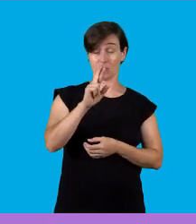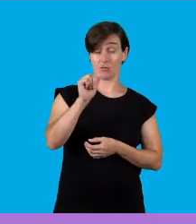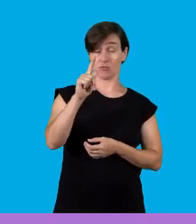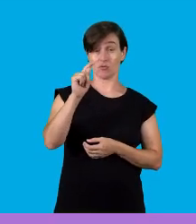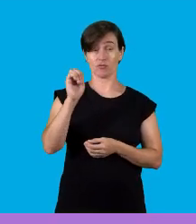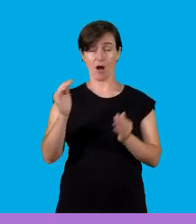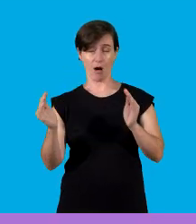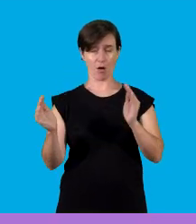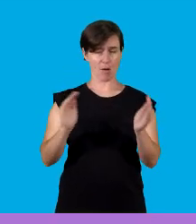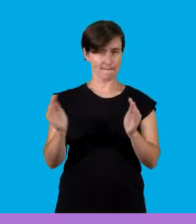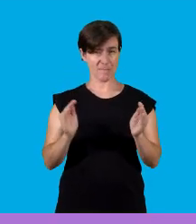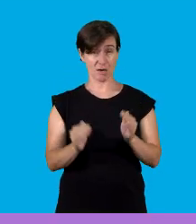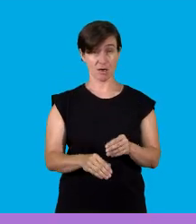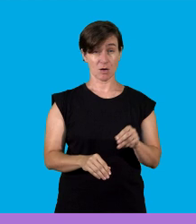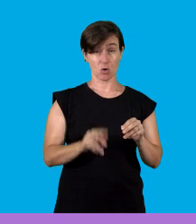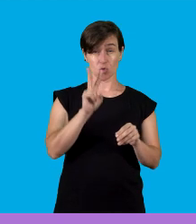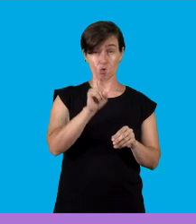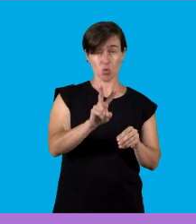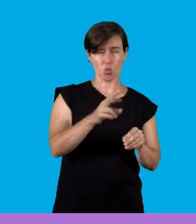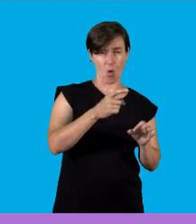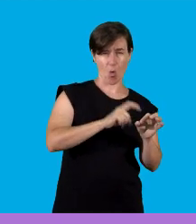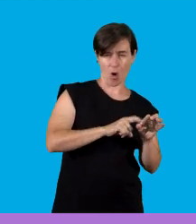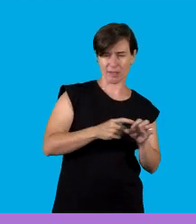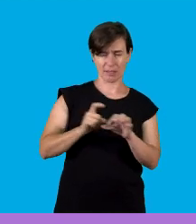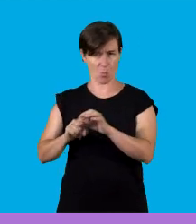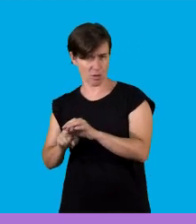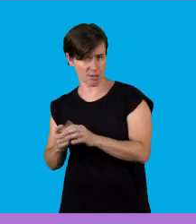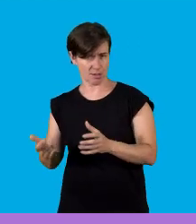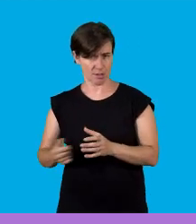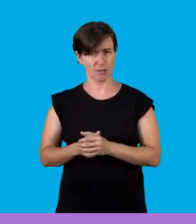right? It compares two quantities,